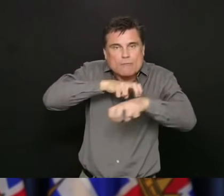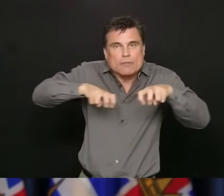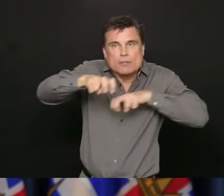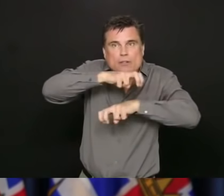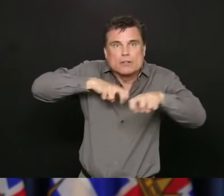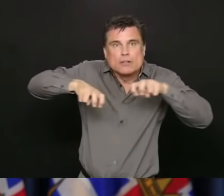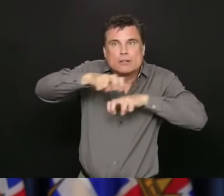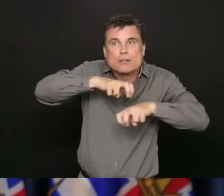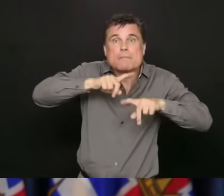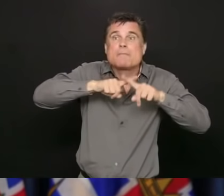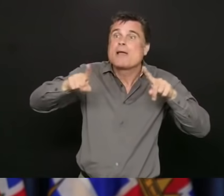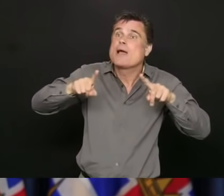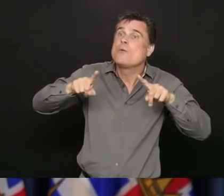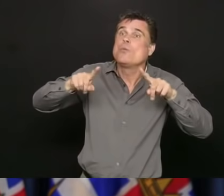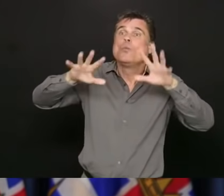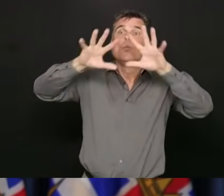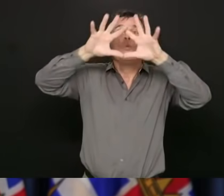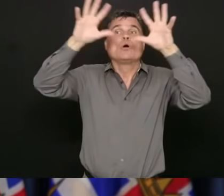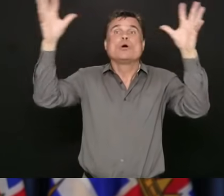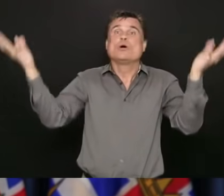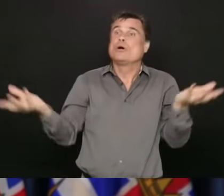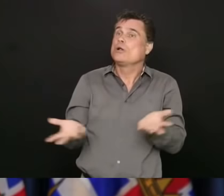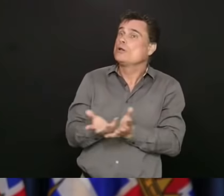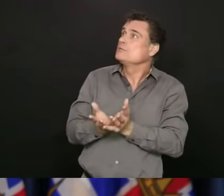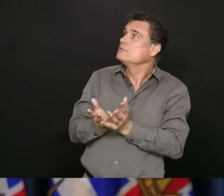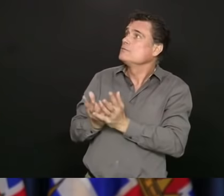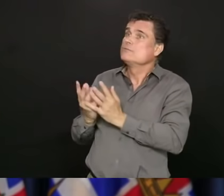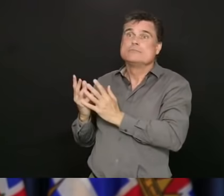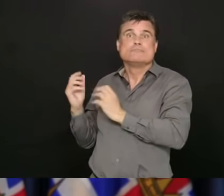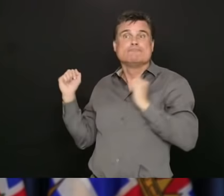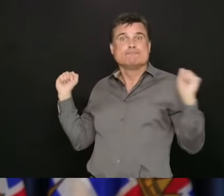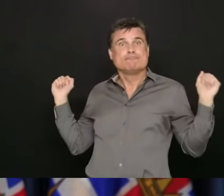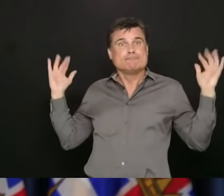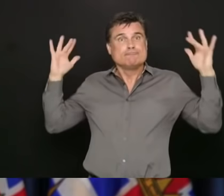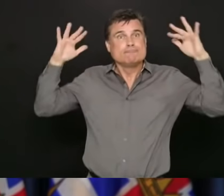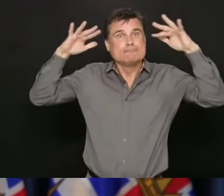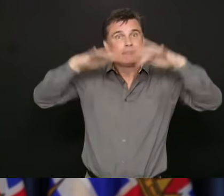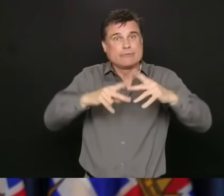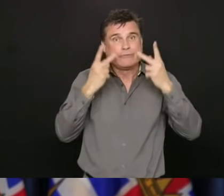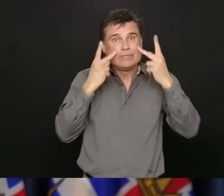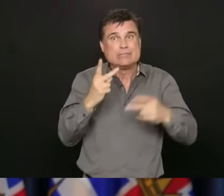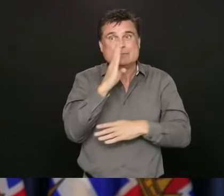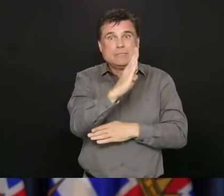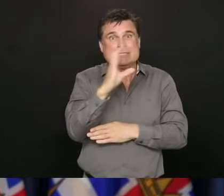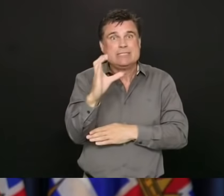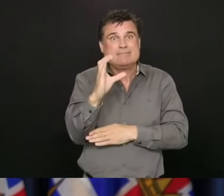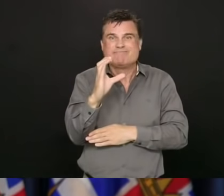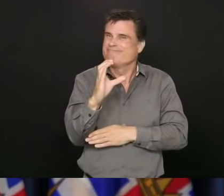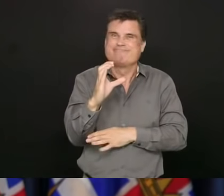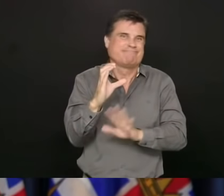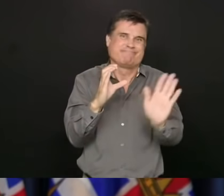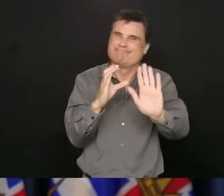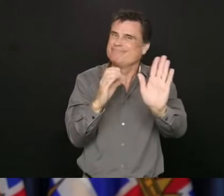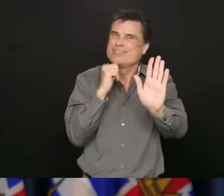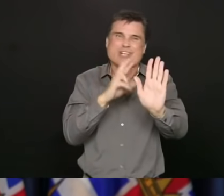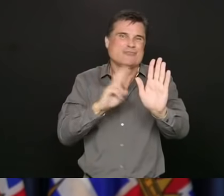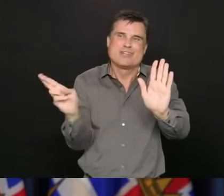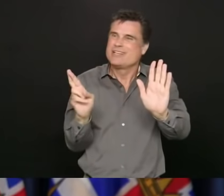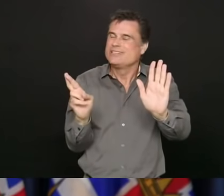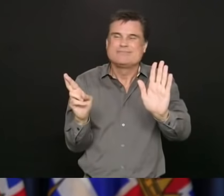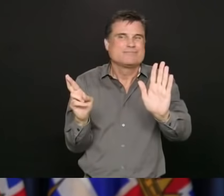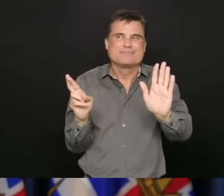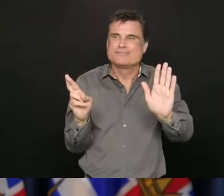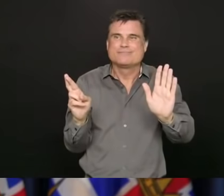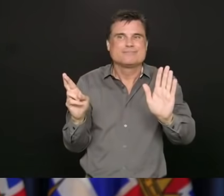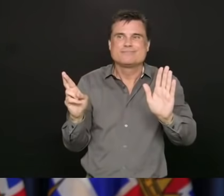a visit. All of those issues are going to have to be dealt with. Government doesn't have a magic formula there, but kindness and compassion